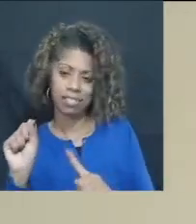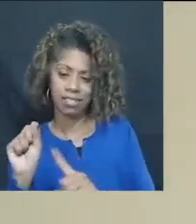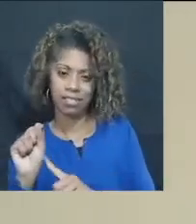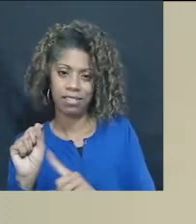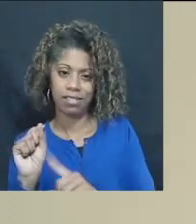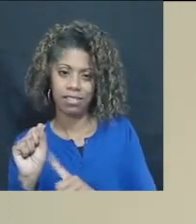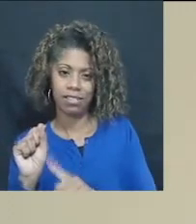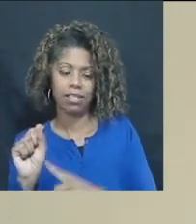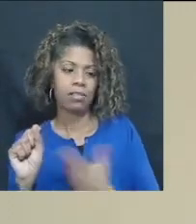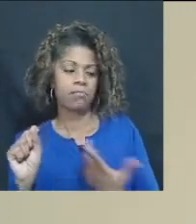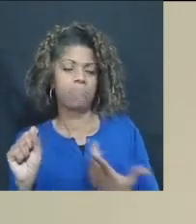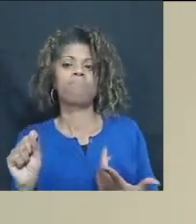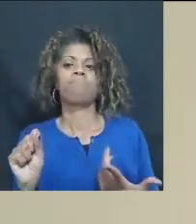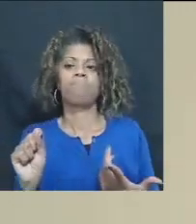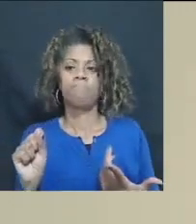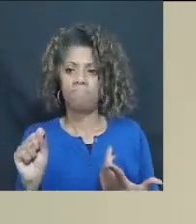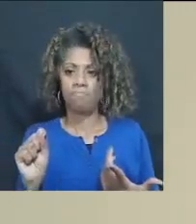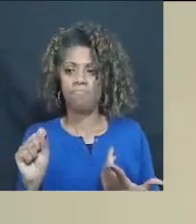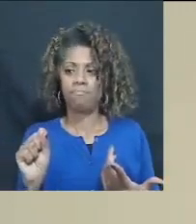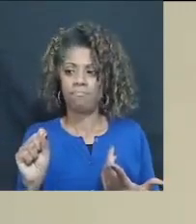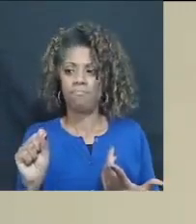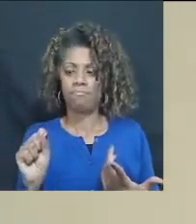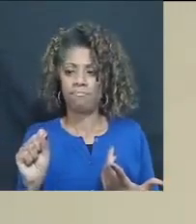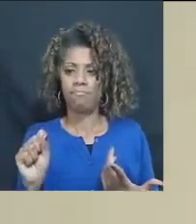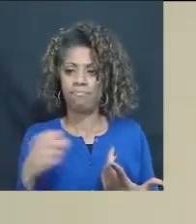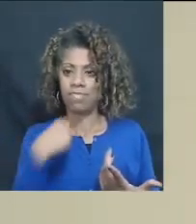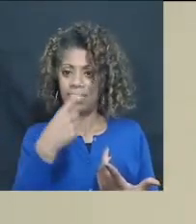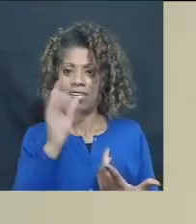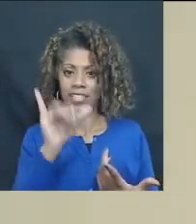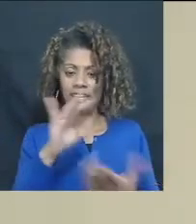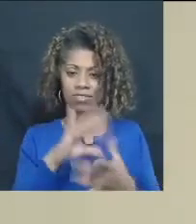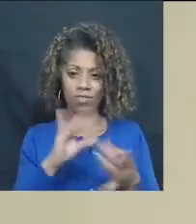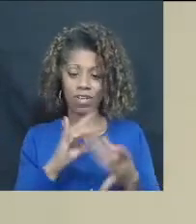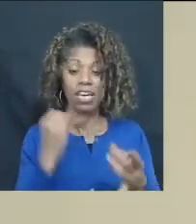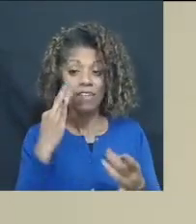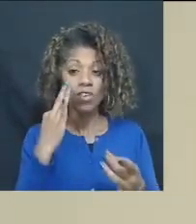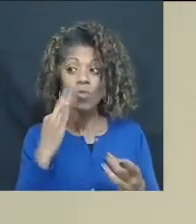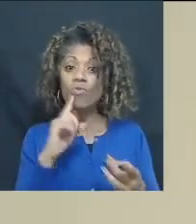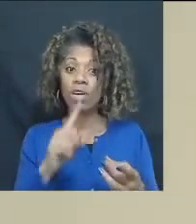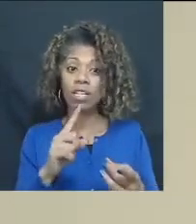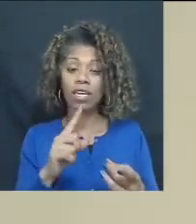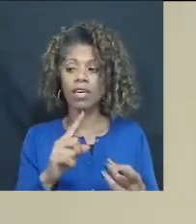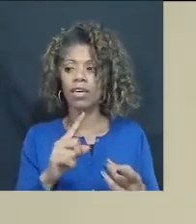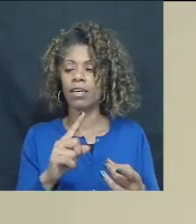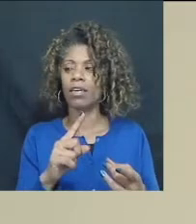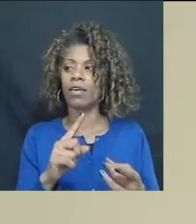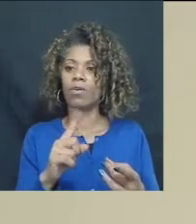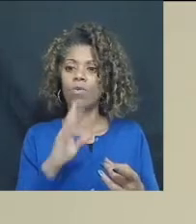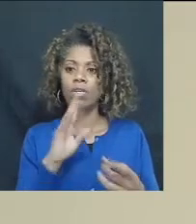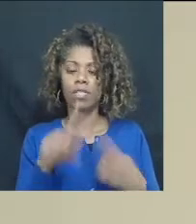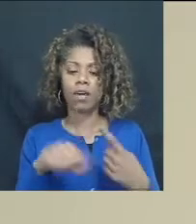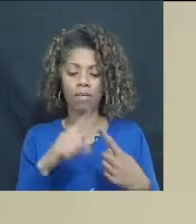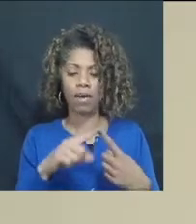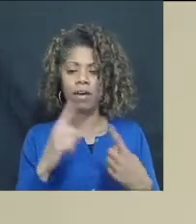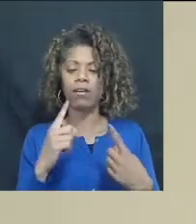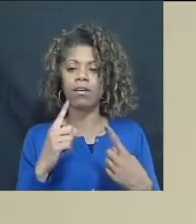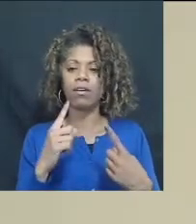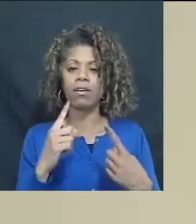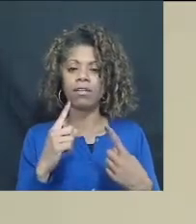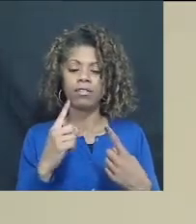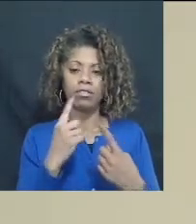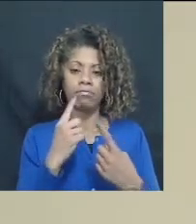liberating people, if you're about justice, if you're about freedom, then you have to have a language of liberation and justice and freedom. And